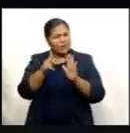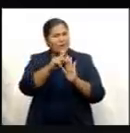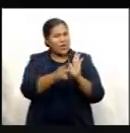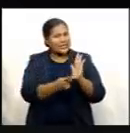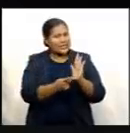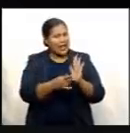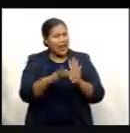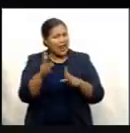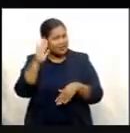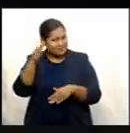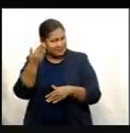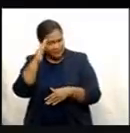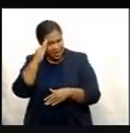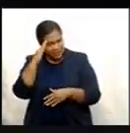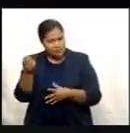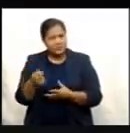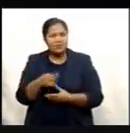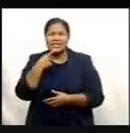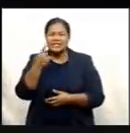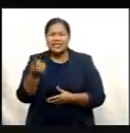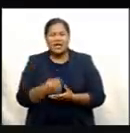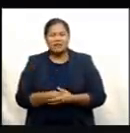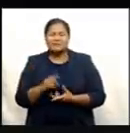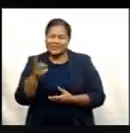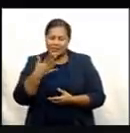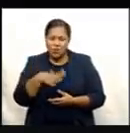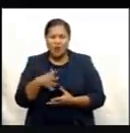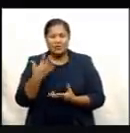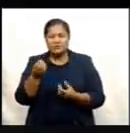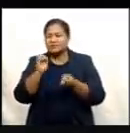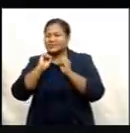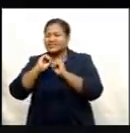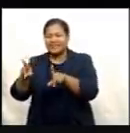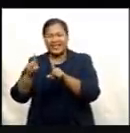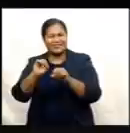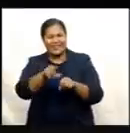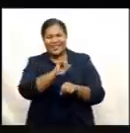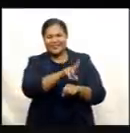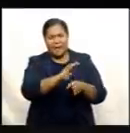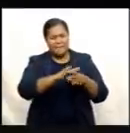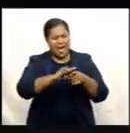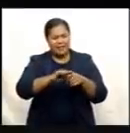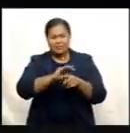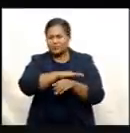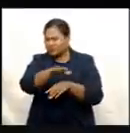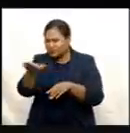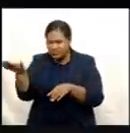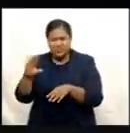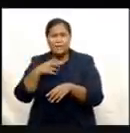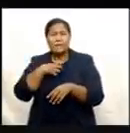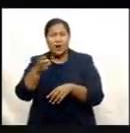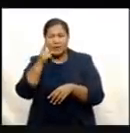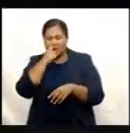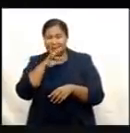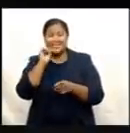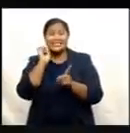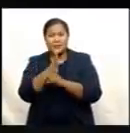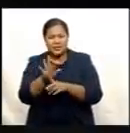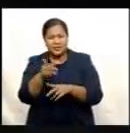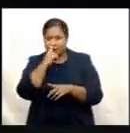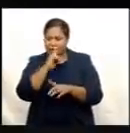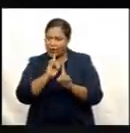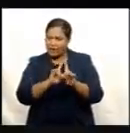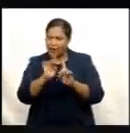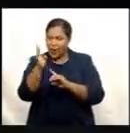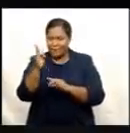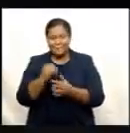on Facebook, Kurindrani stated that he wanted to send the message out to more people and also especially to his followers. He